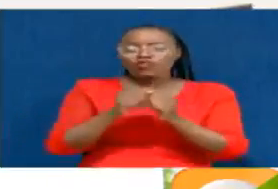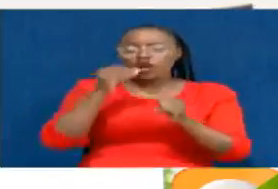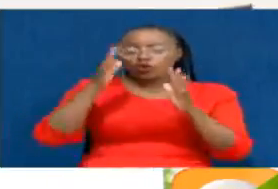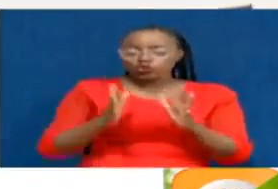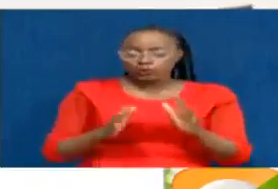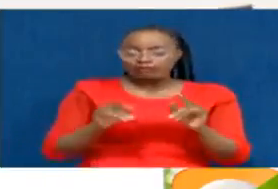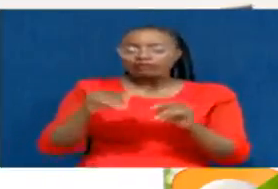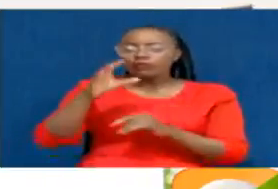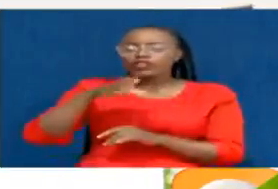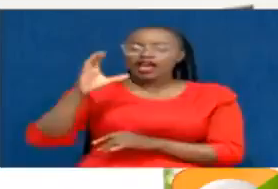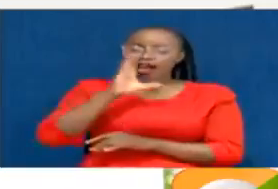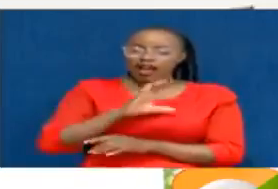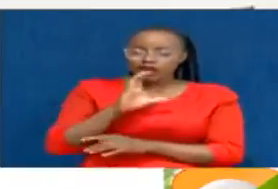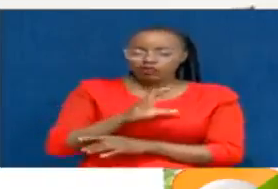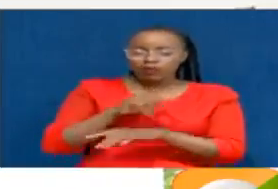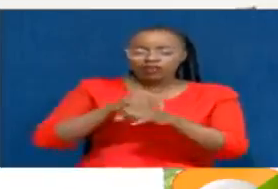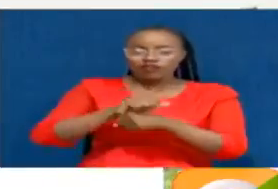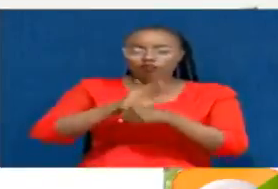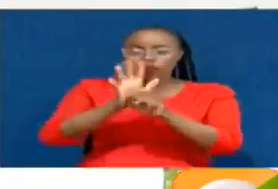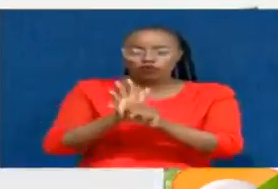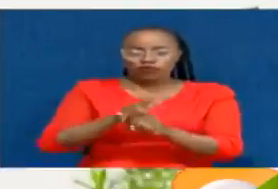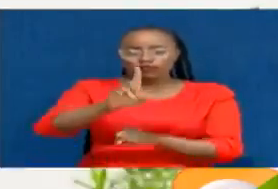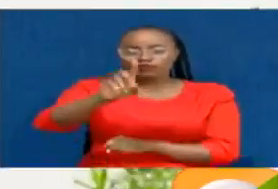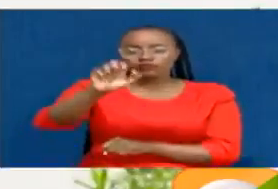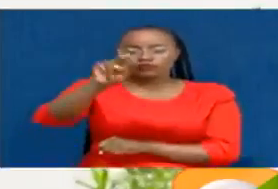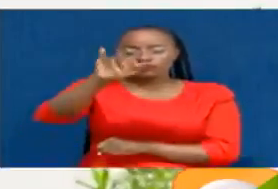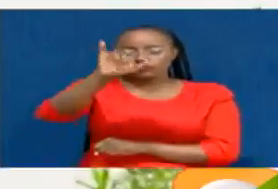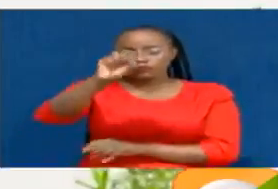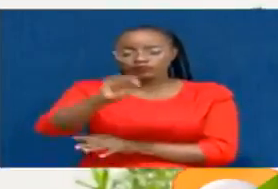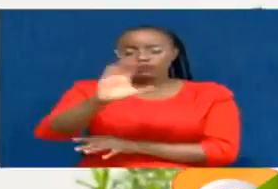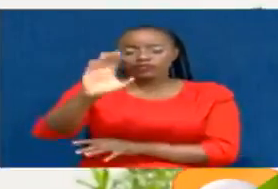consumers during the COVID-19 period. Dennis Otieno, Citizen TV.